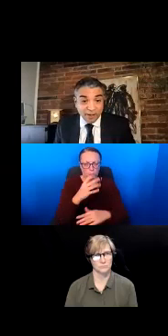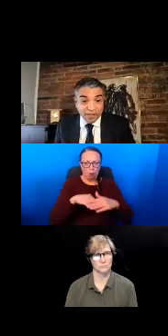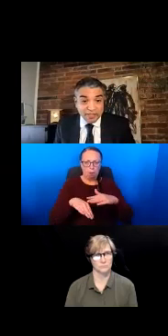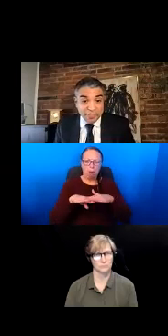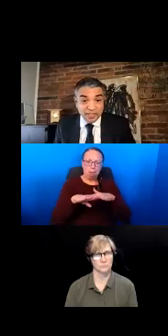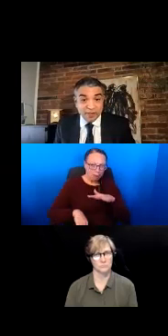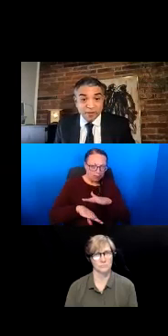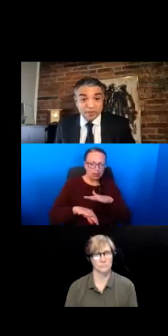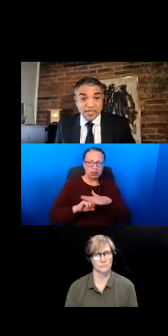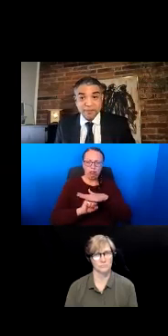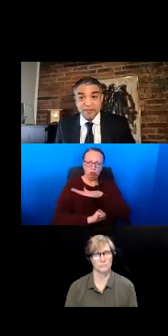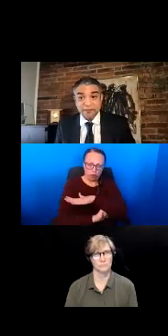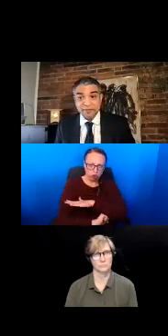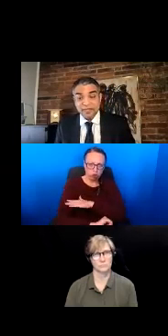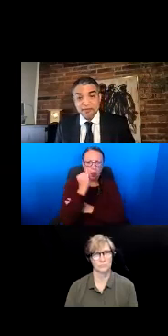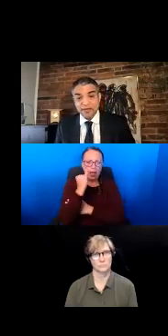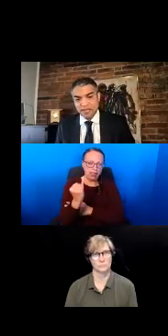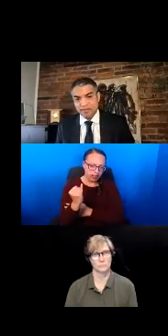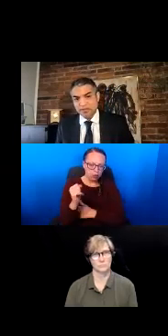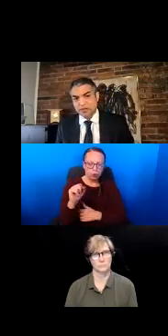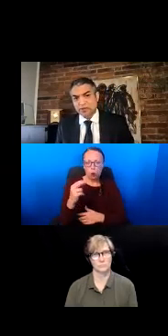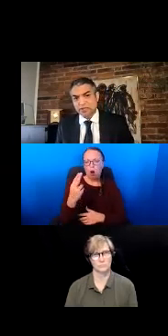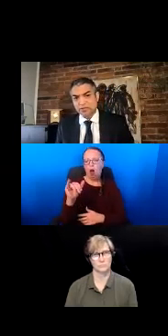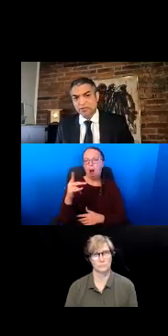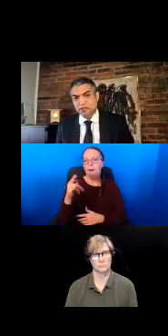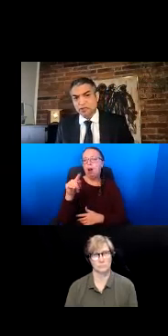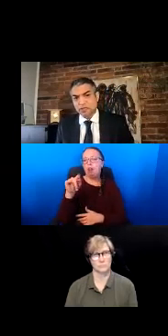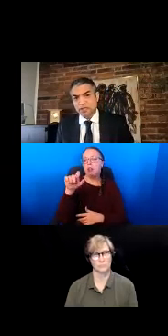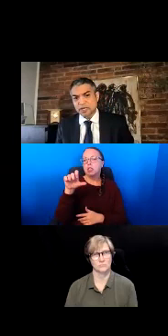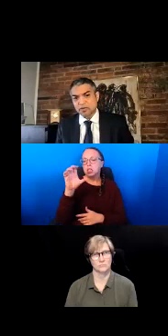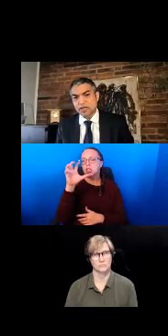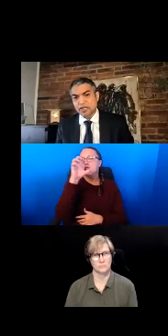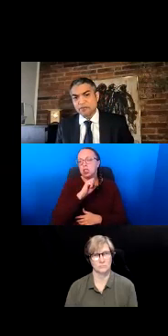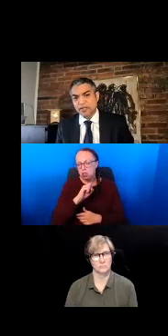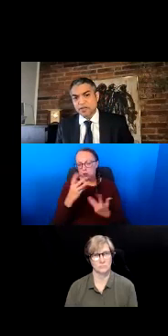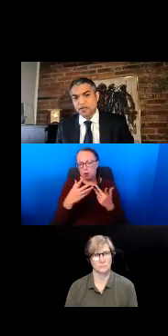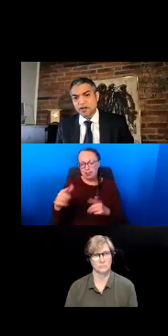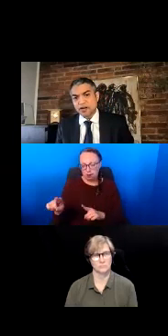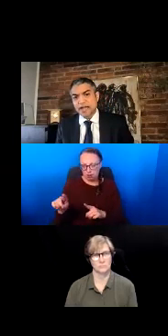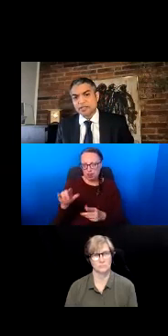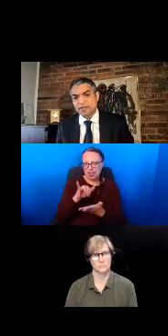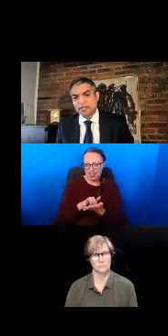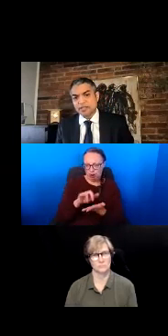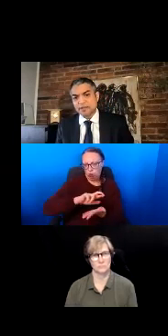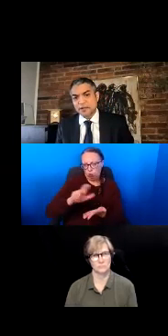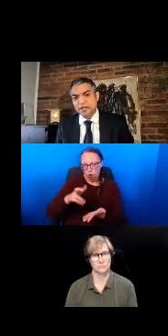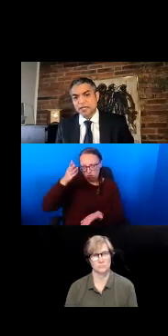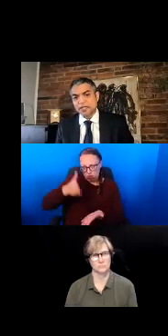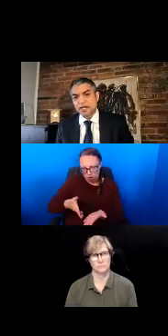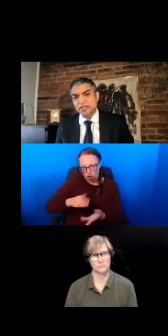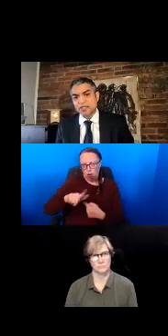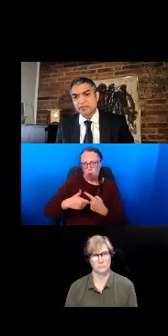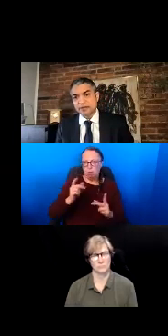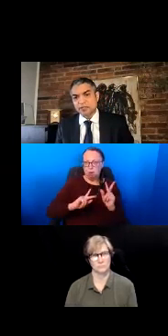fundamental hypotheses about what's happening in that right hemisphere when individuals with chronic aphasia are activating it